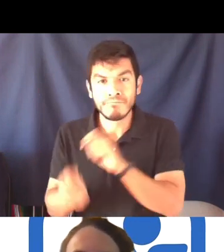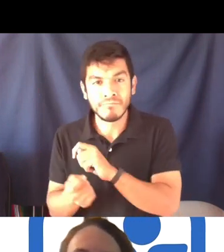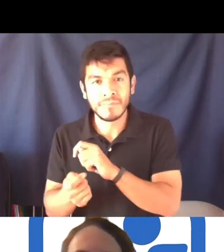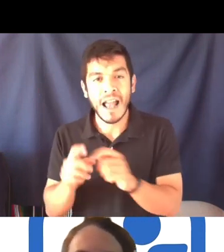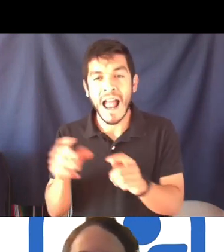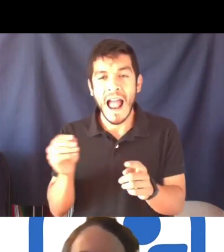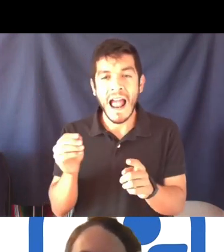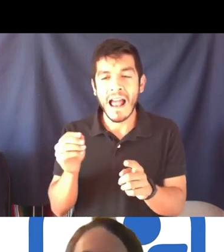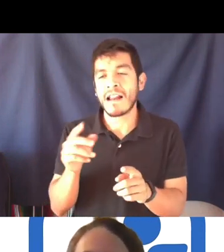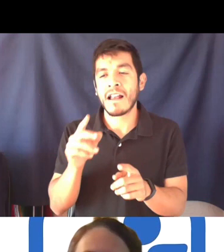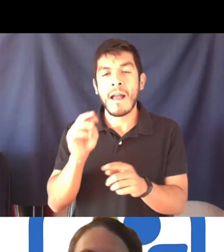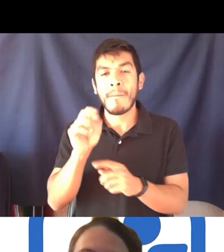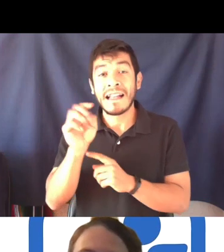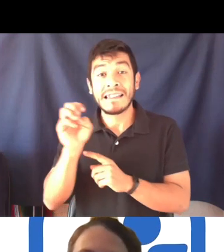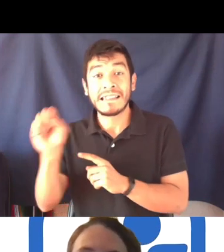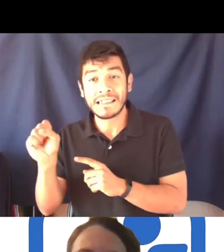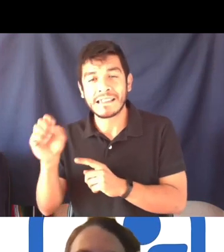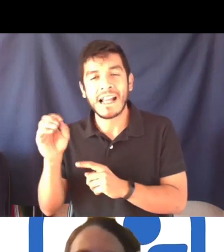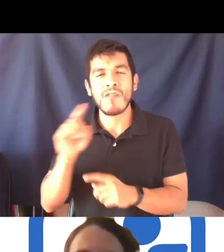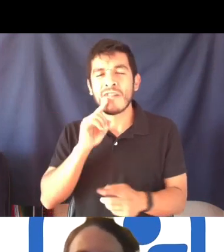just taken on this new shift.